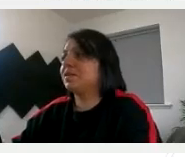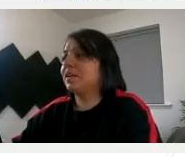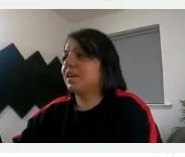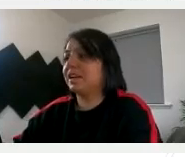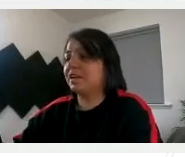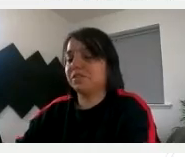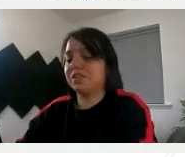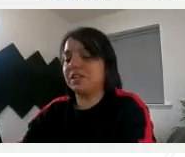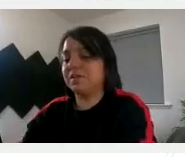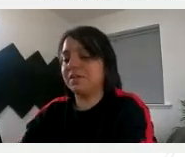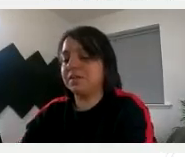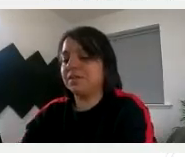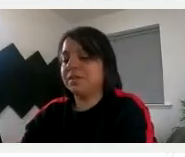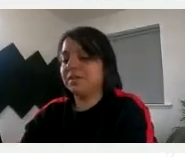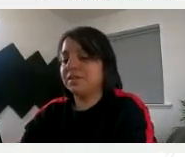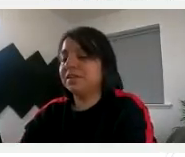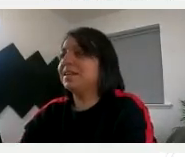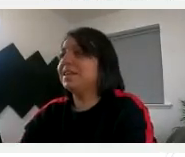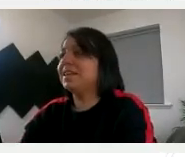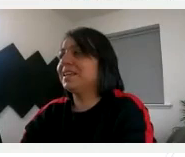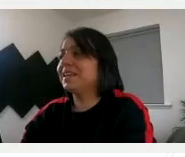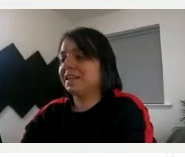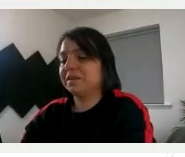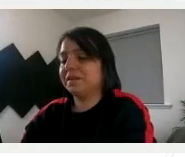right. You can tell I'm still asleep.